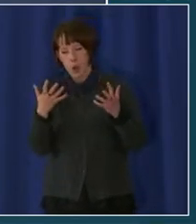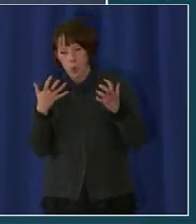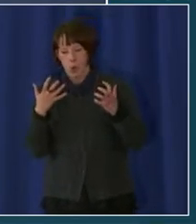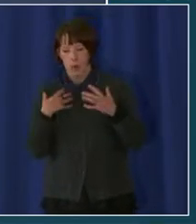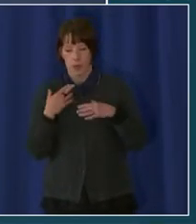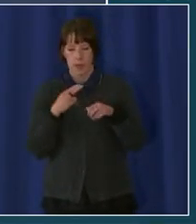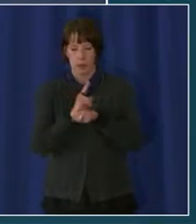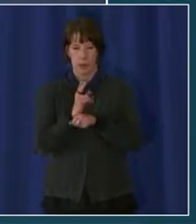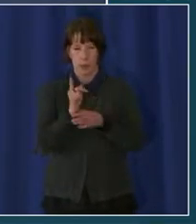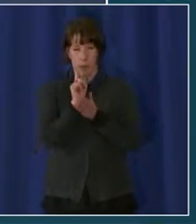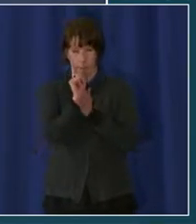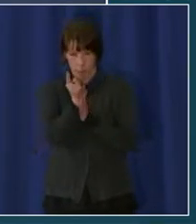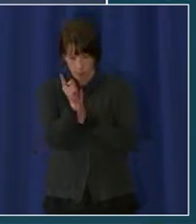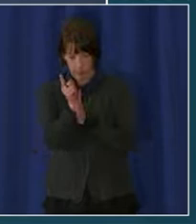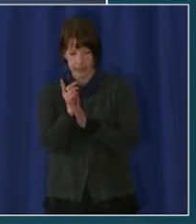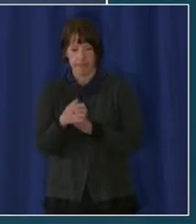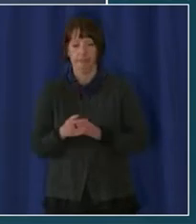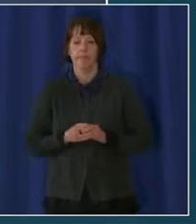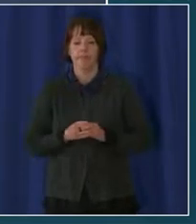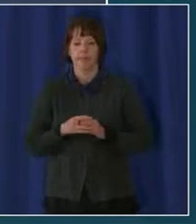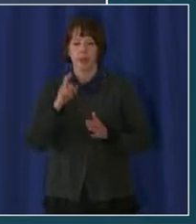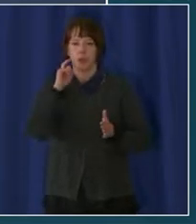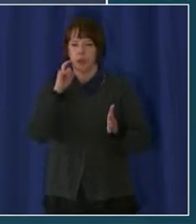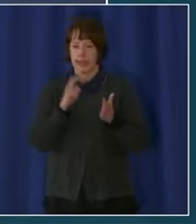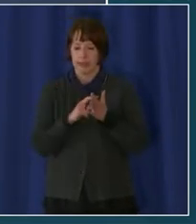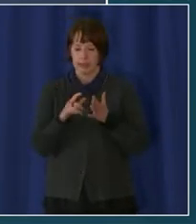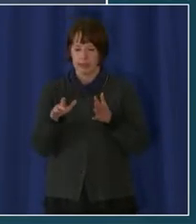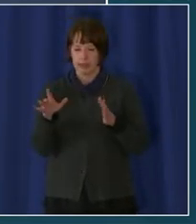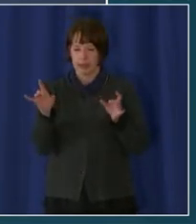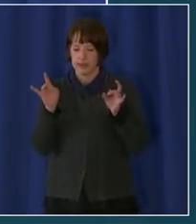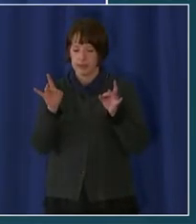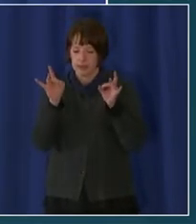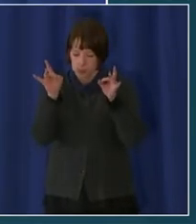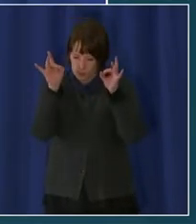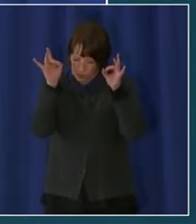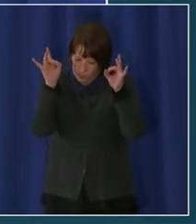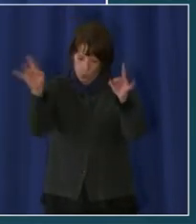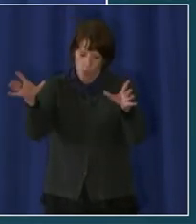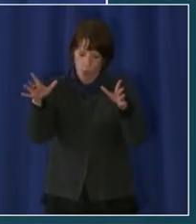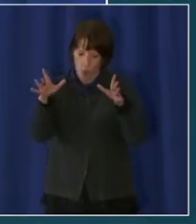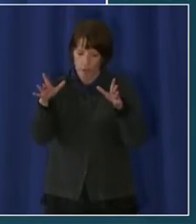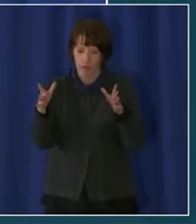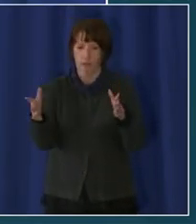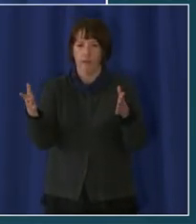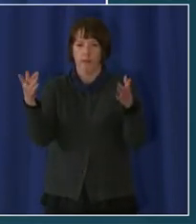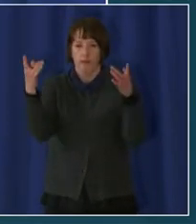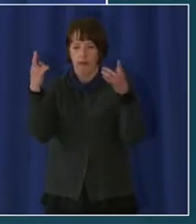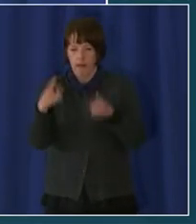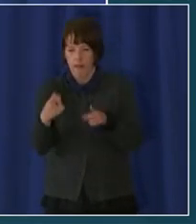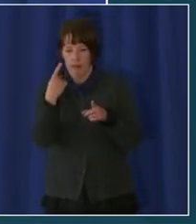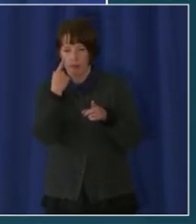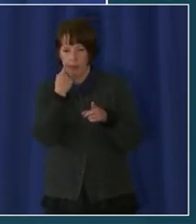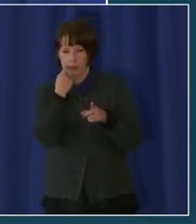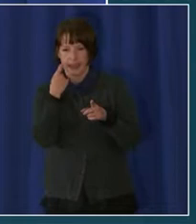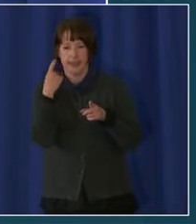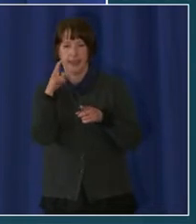a moment to recognize the devastating tragedy that just took place in Texas